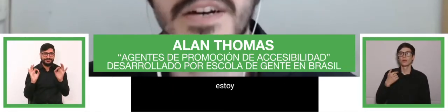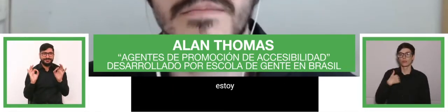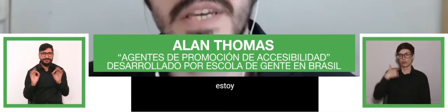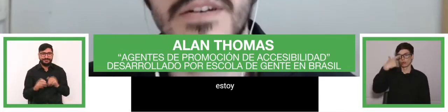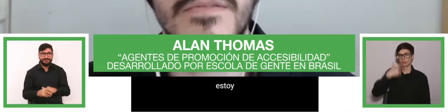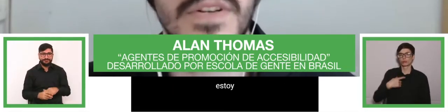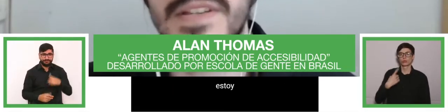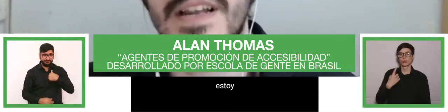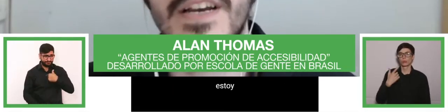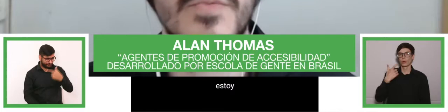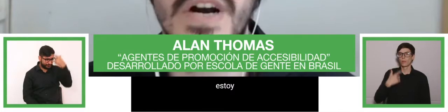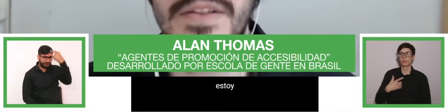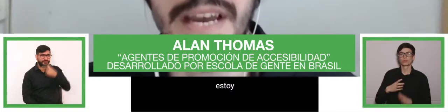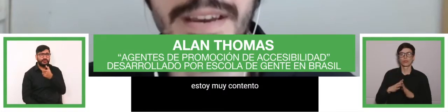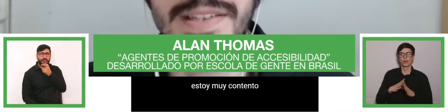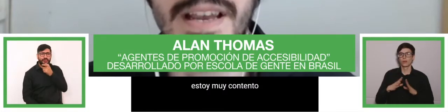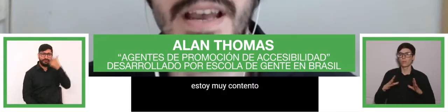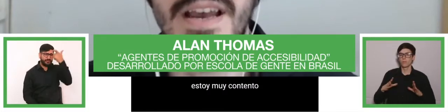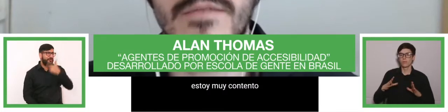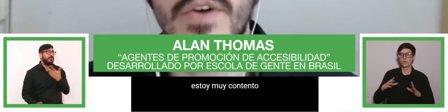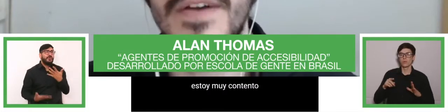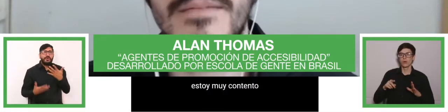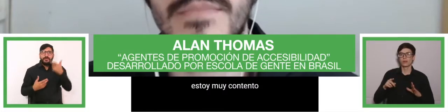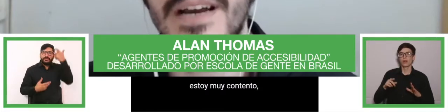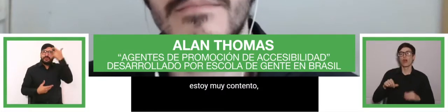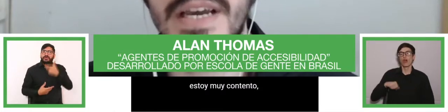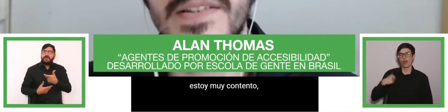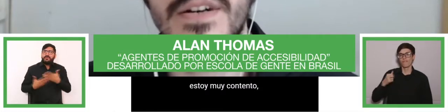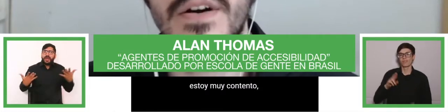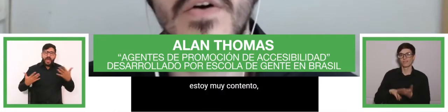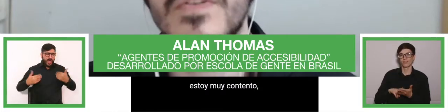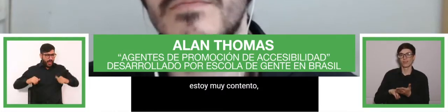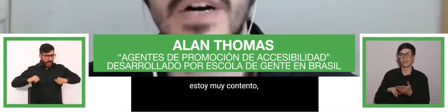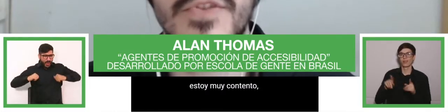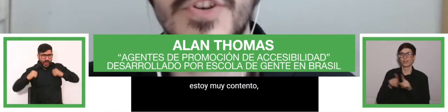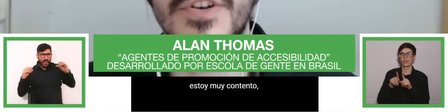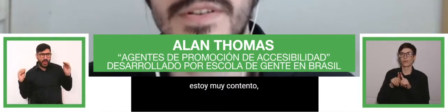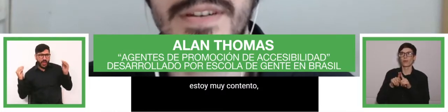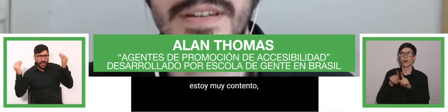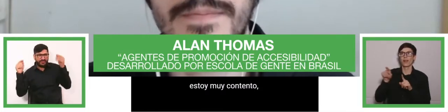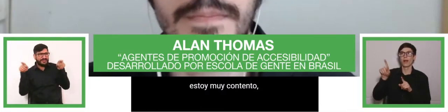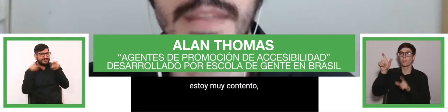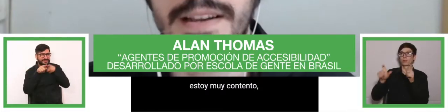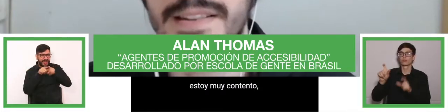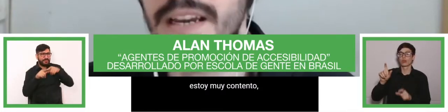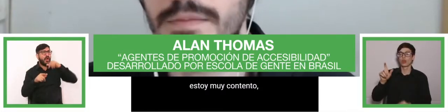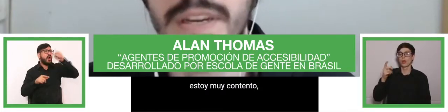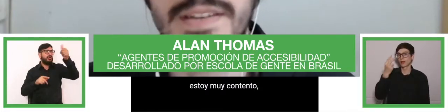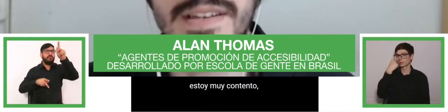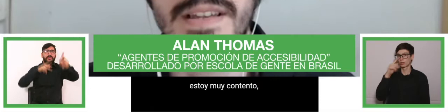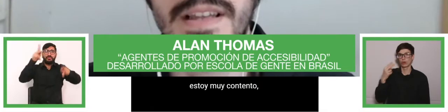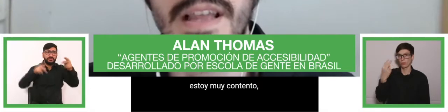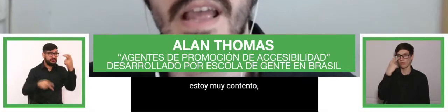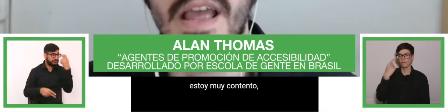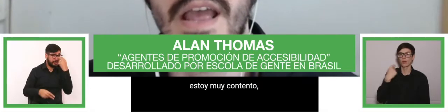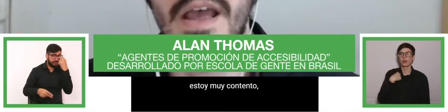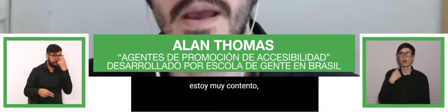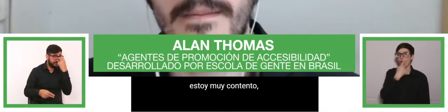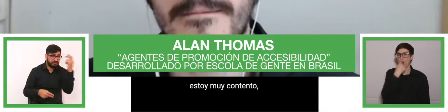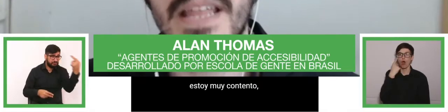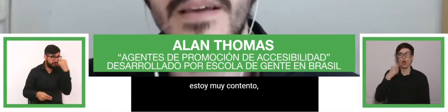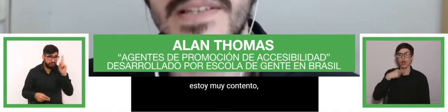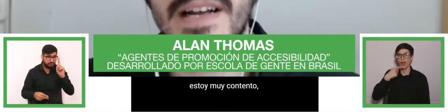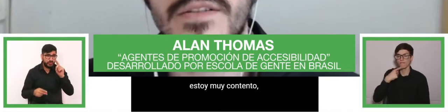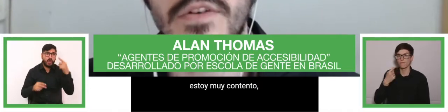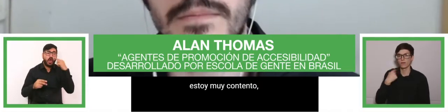hair, beard, mustache, brown eyes. I'm wearing a black blazer over a brown shirt. Next slide, please.